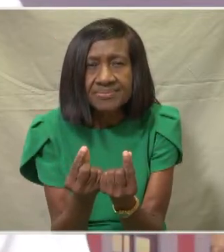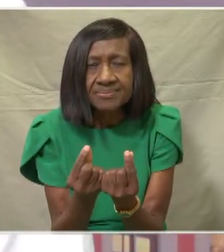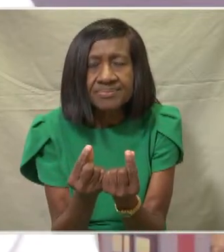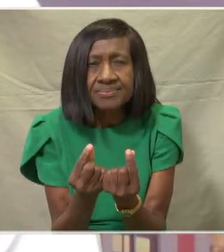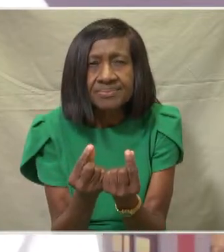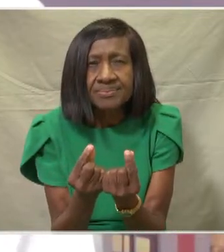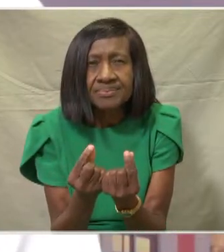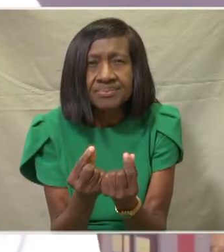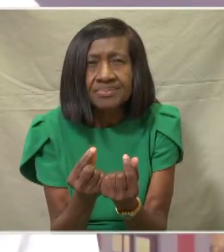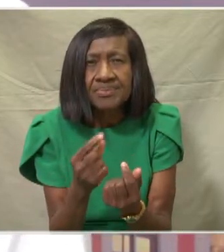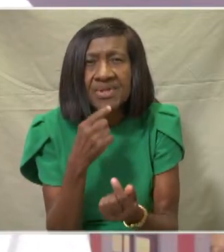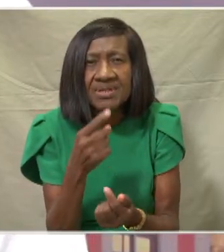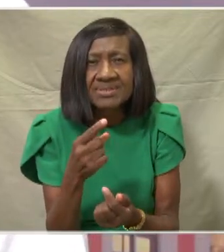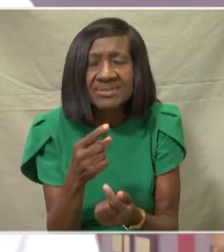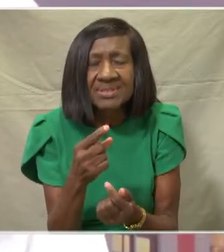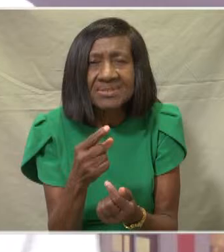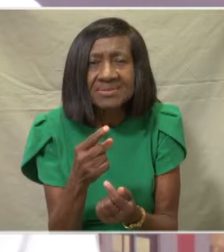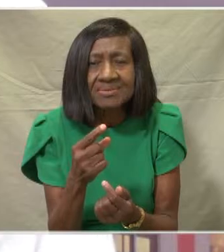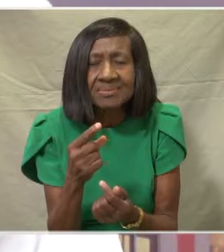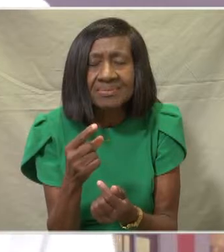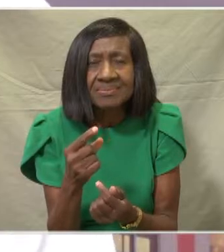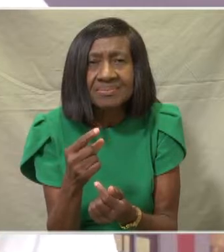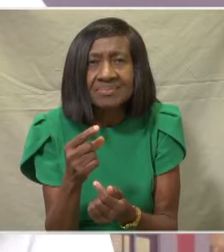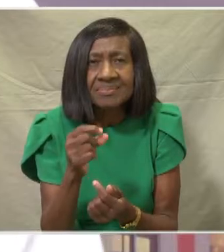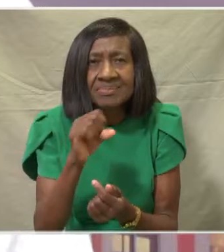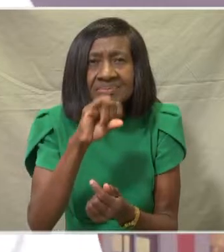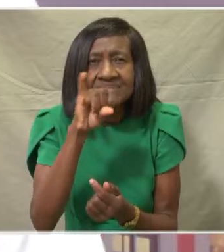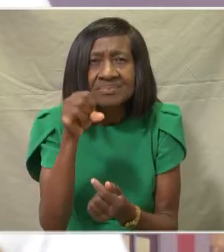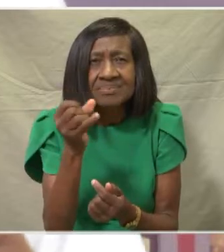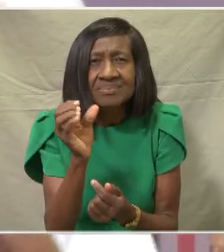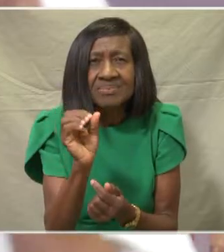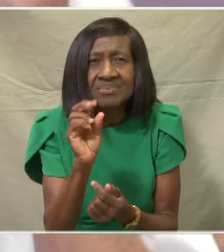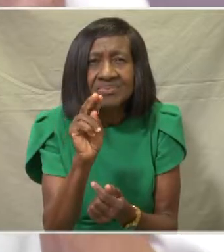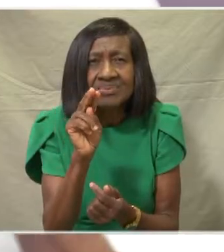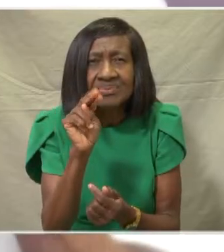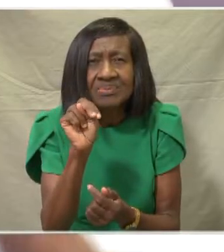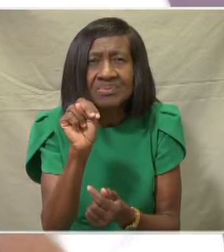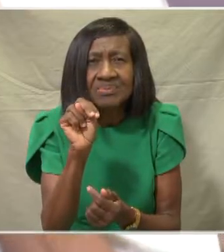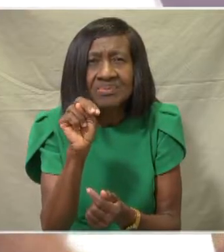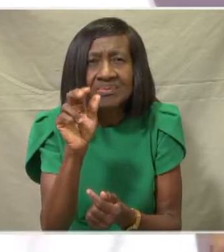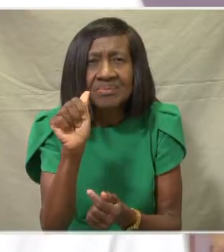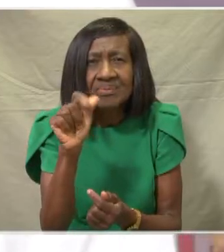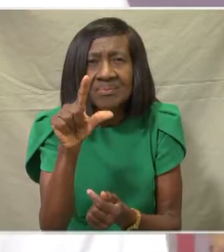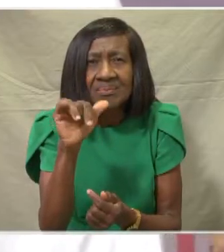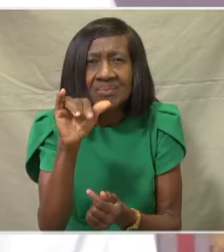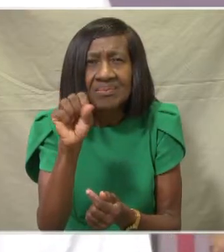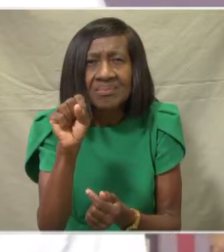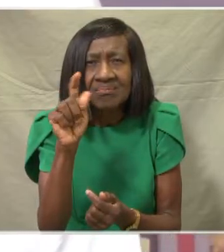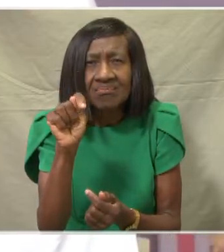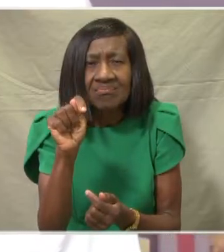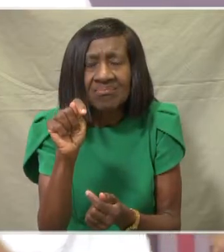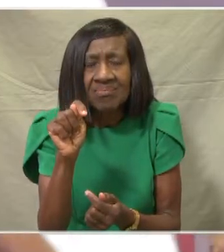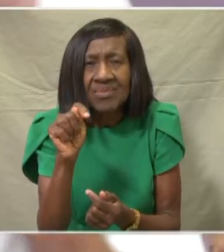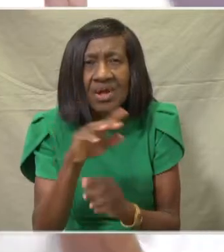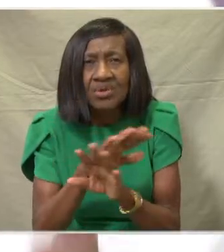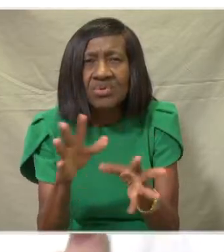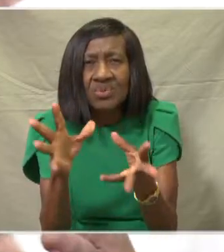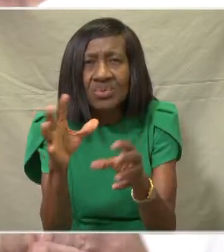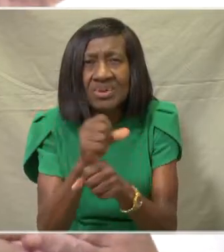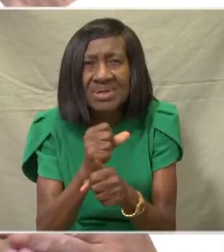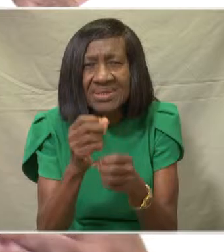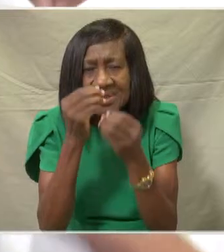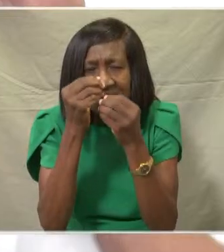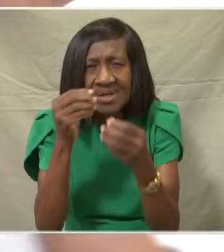journalists only get access to information about who's financing what for the 8-week period from